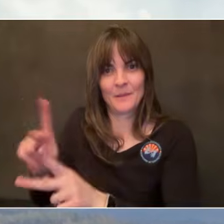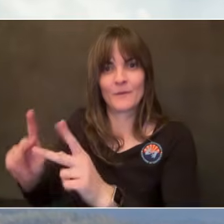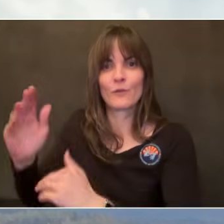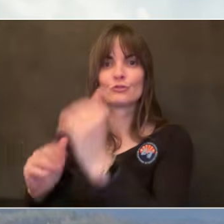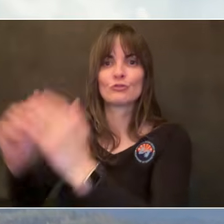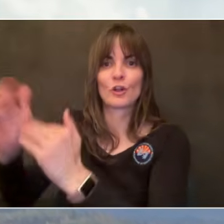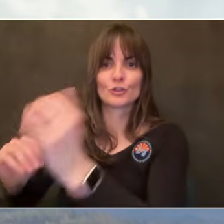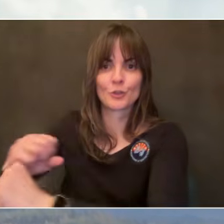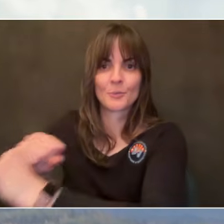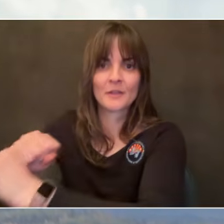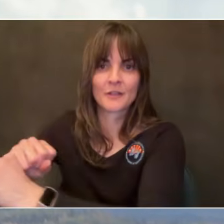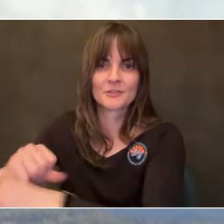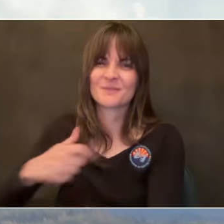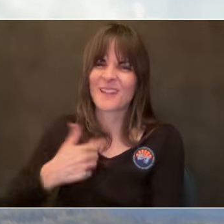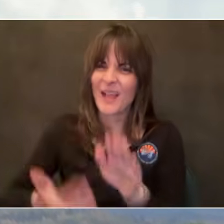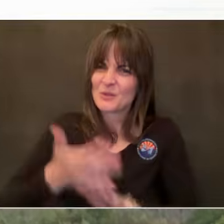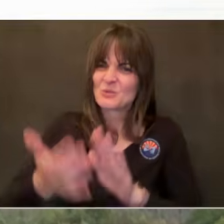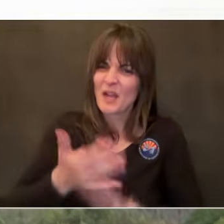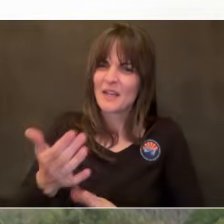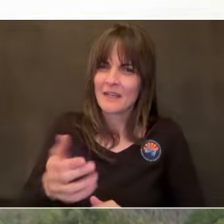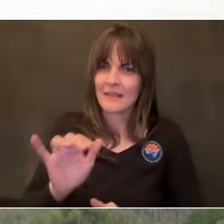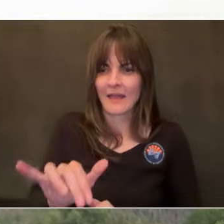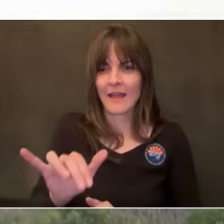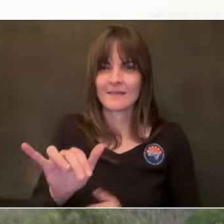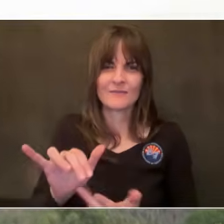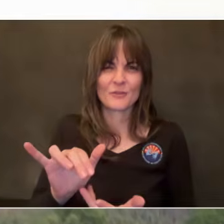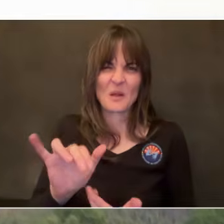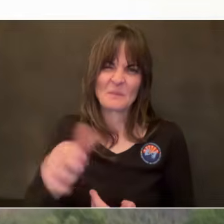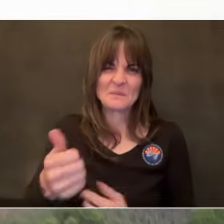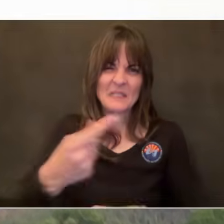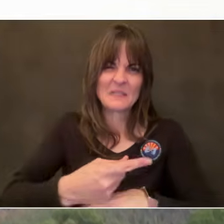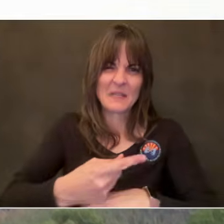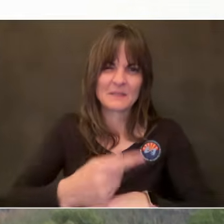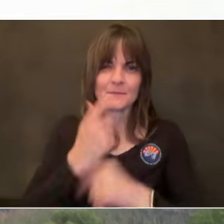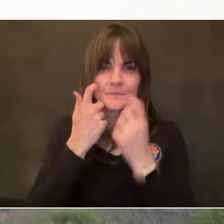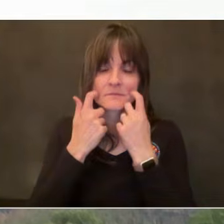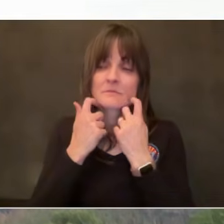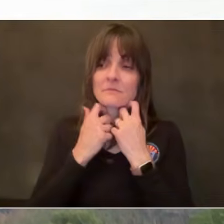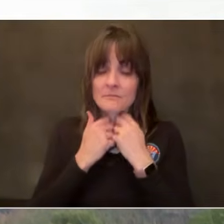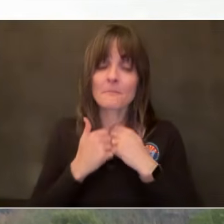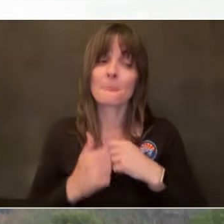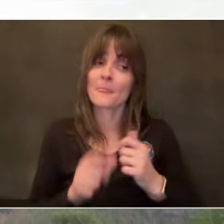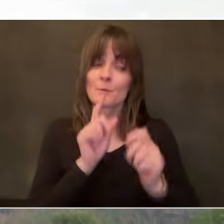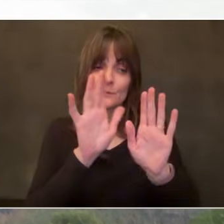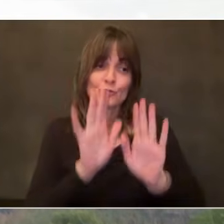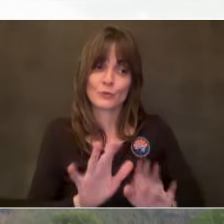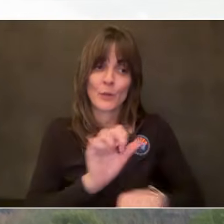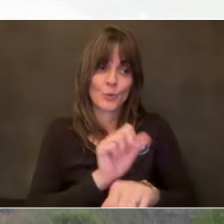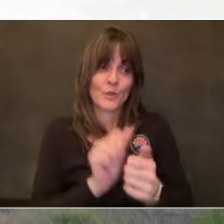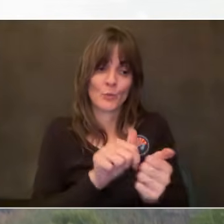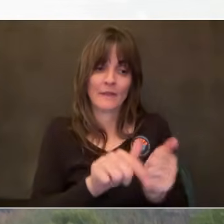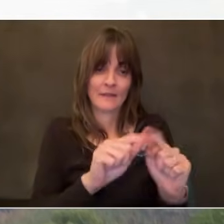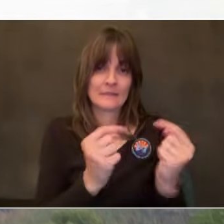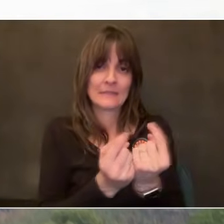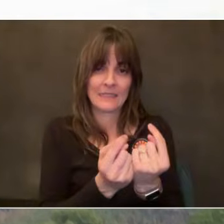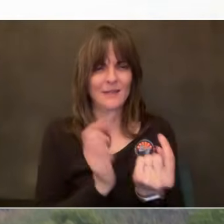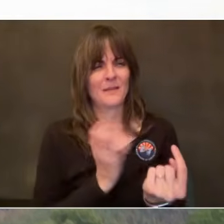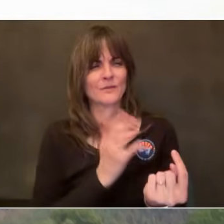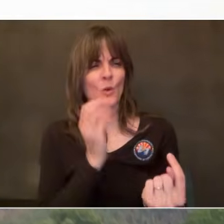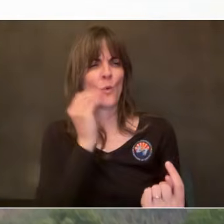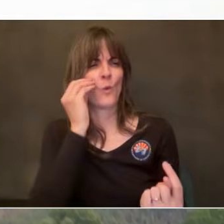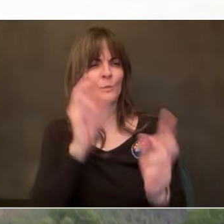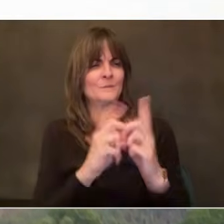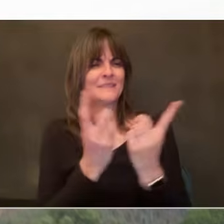protection. It was a running battle probably for about 10 days. Yeah, so it was really great working with the team. They kind of kept us in this area since it was